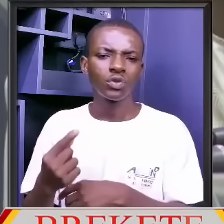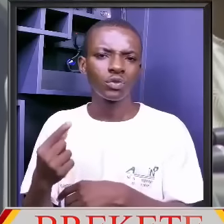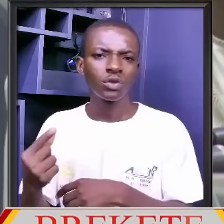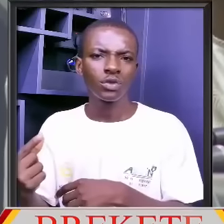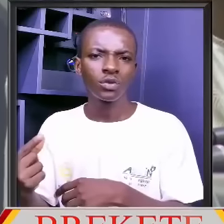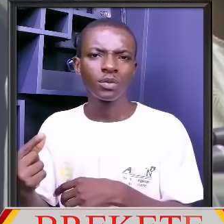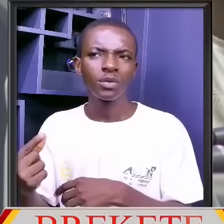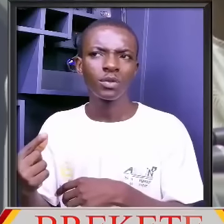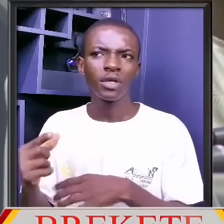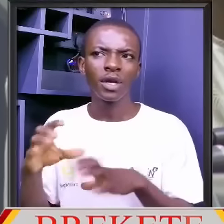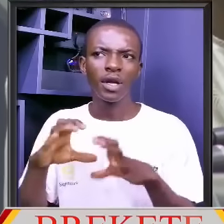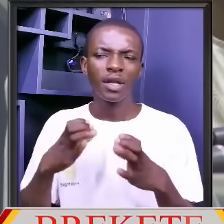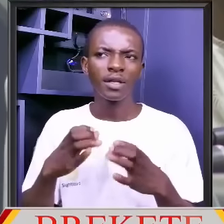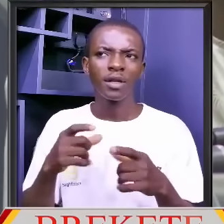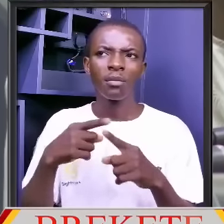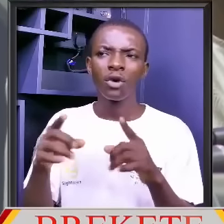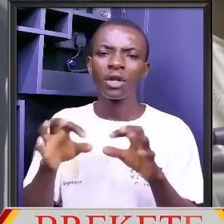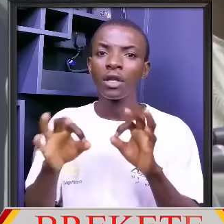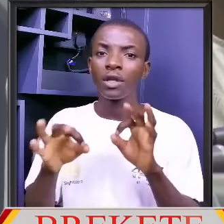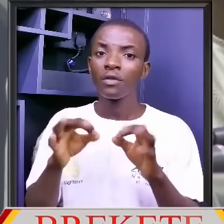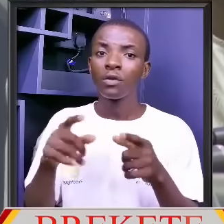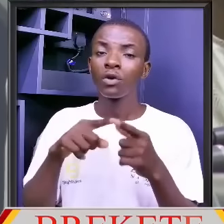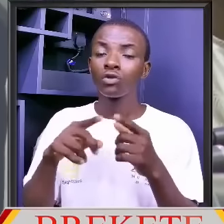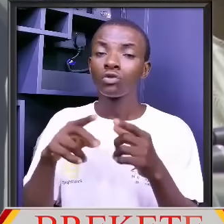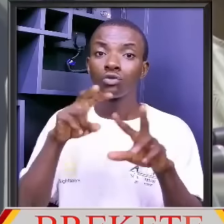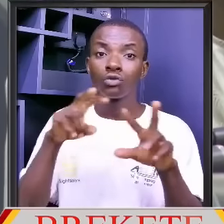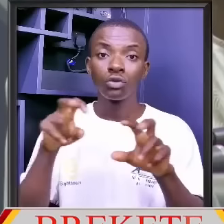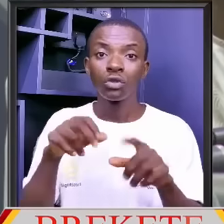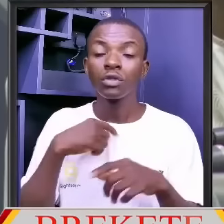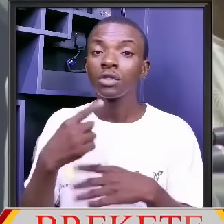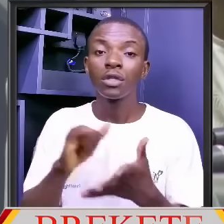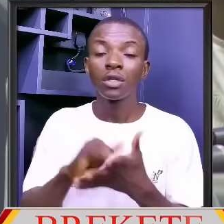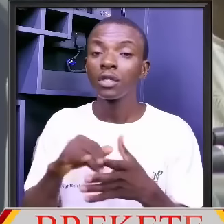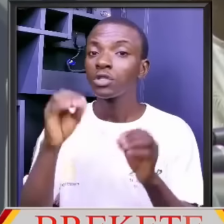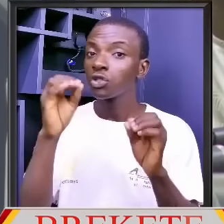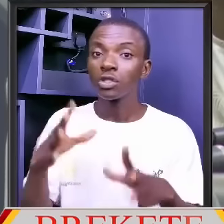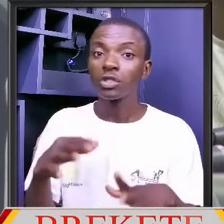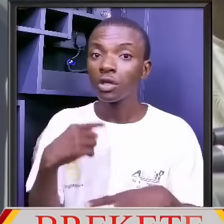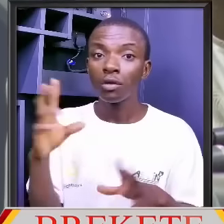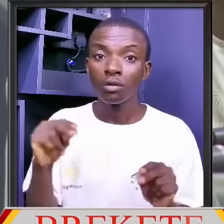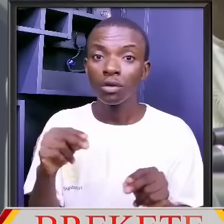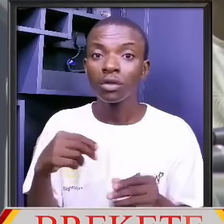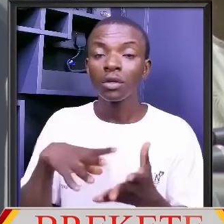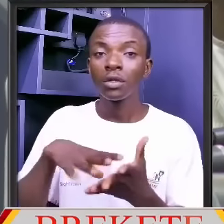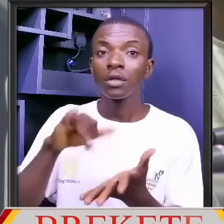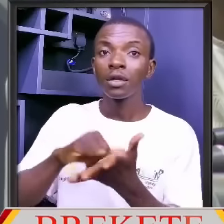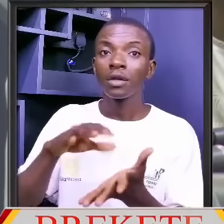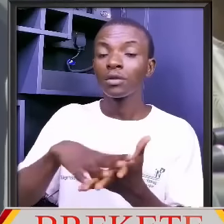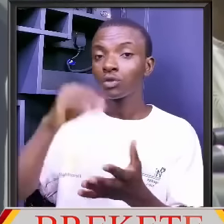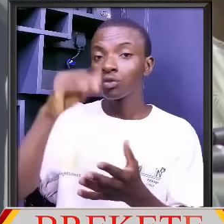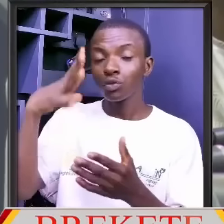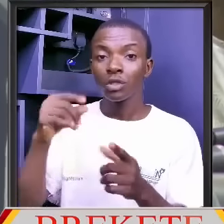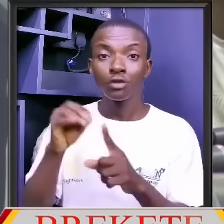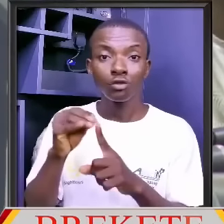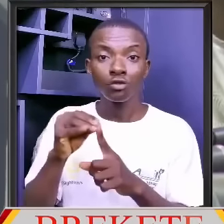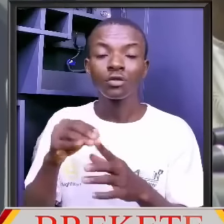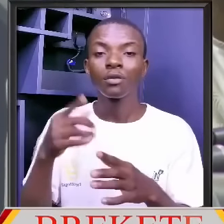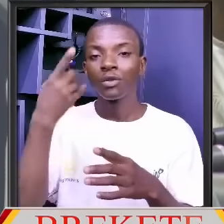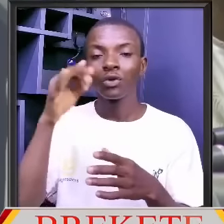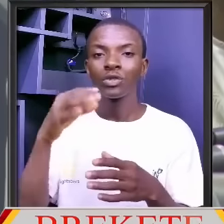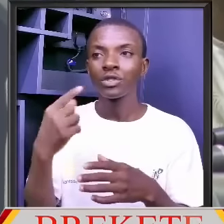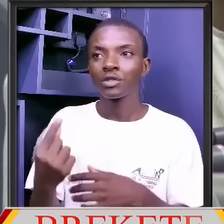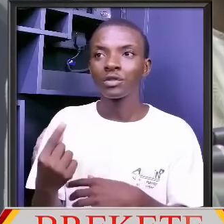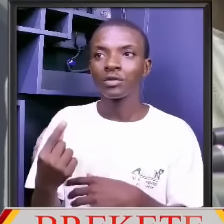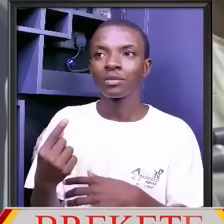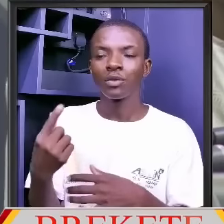small. Class say but if they won't come do inspection, make I not tell say I be teacher, I go say I be student. Now I can't say because